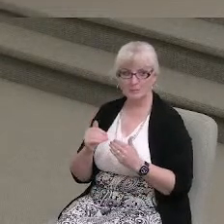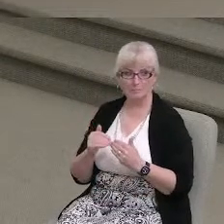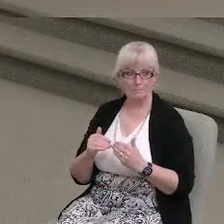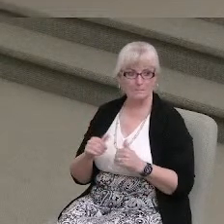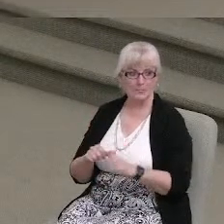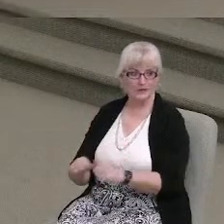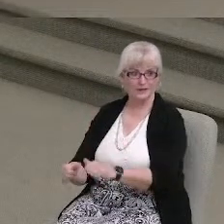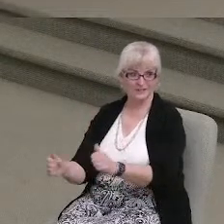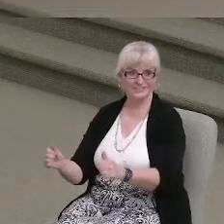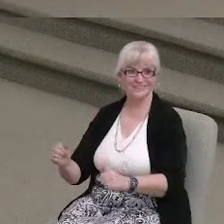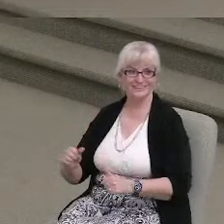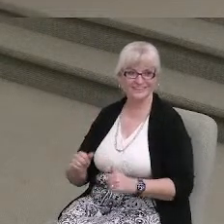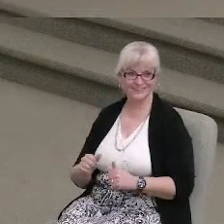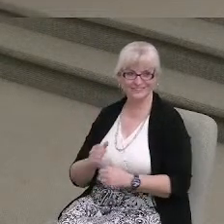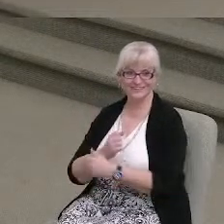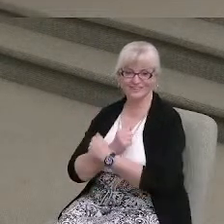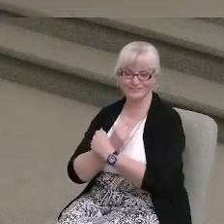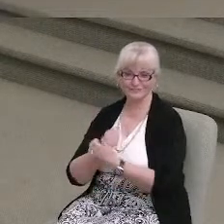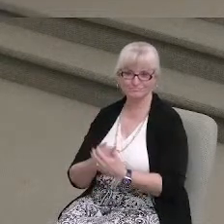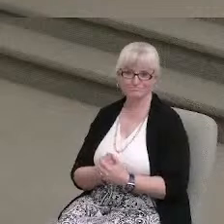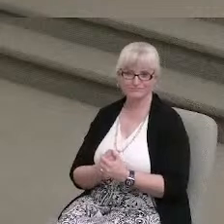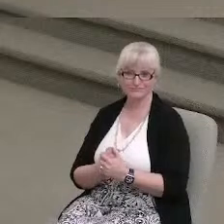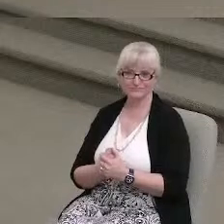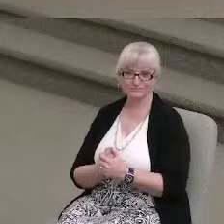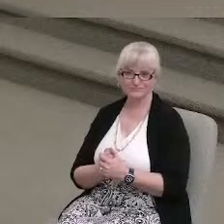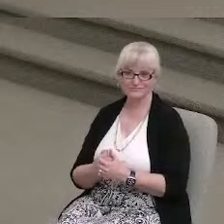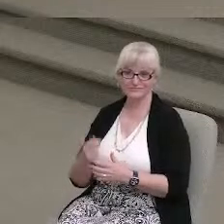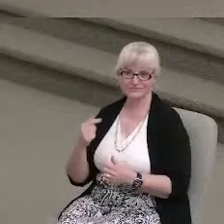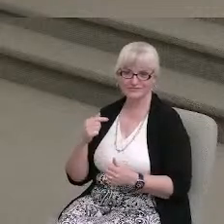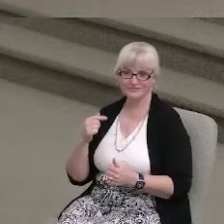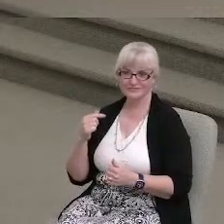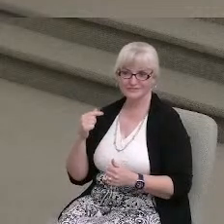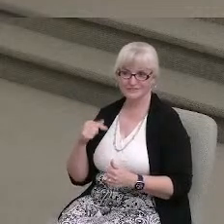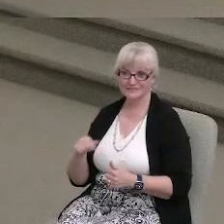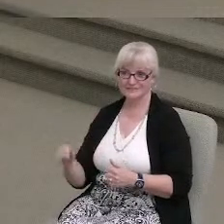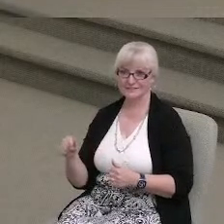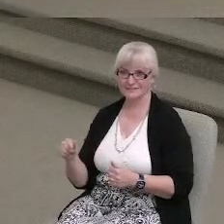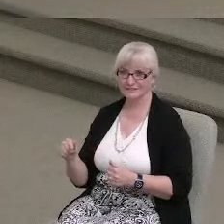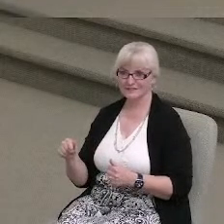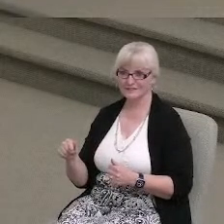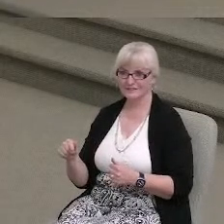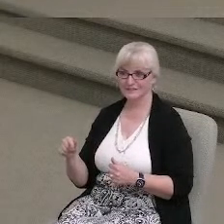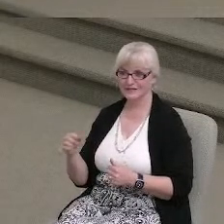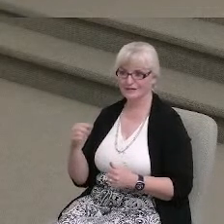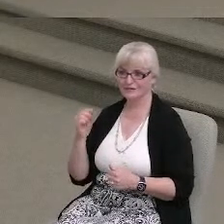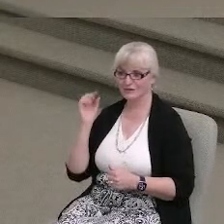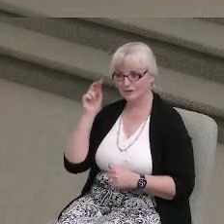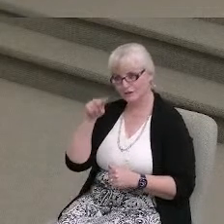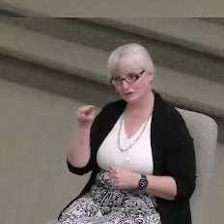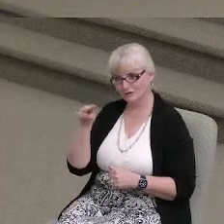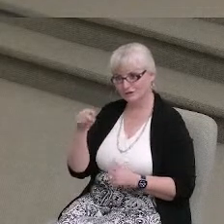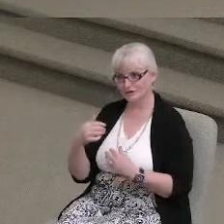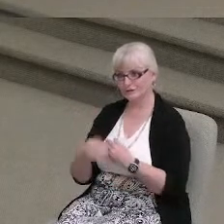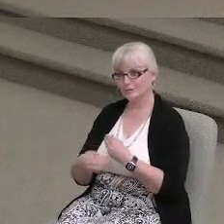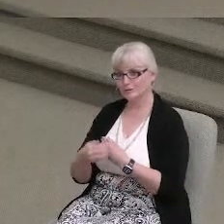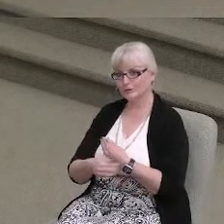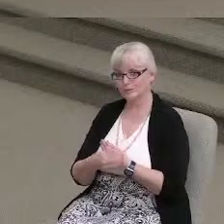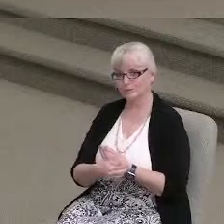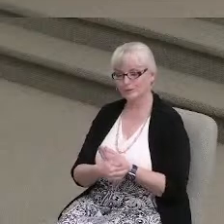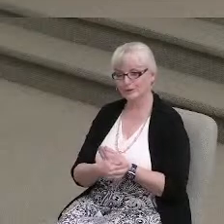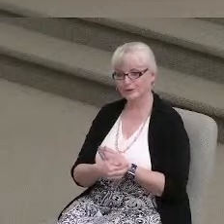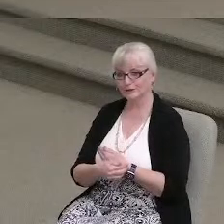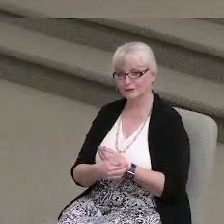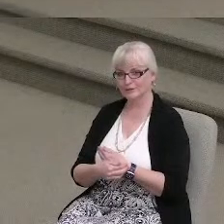As we partake in communion today, let us reflect on the significance of the bread and the cup. The bread, which represents Jesus'